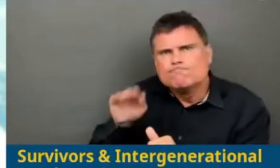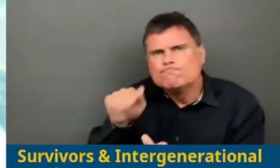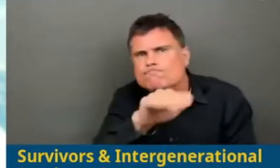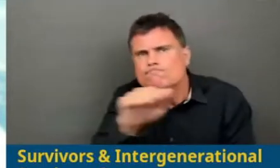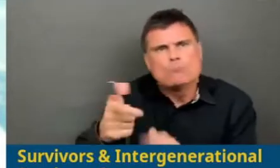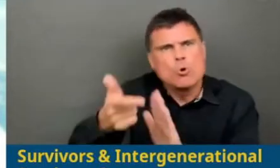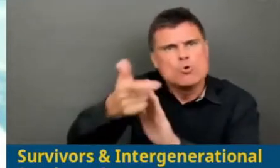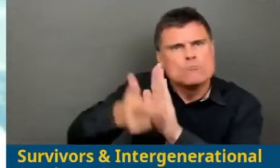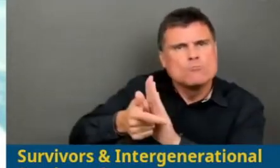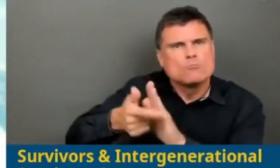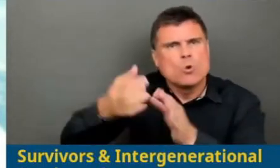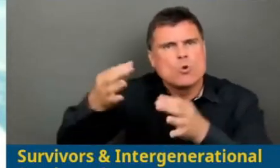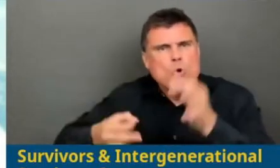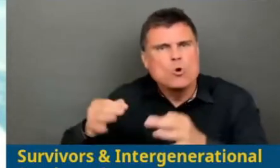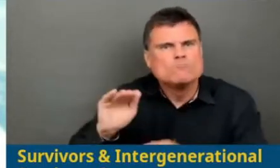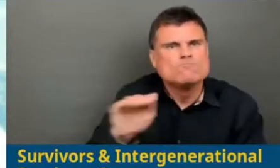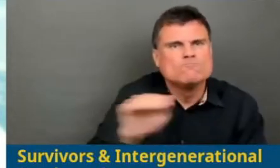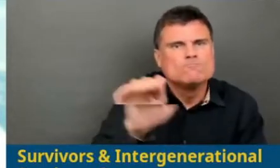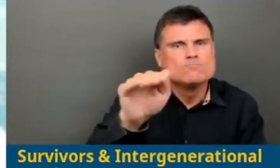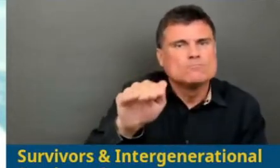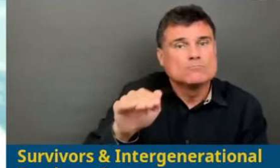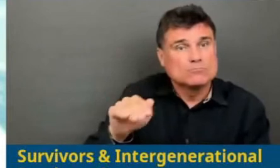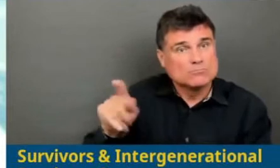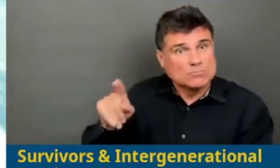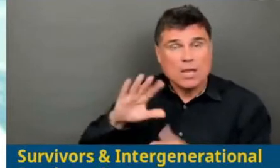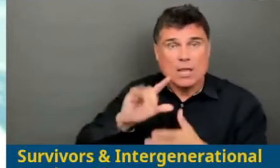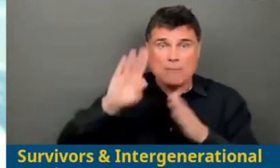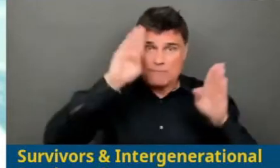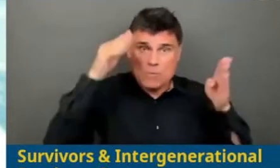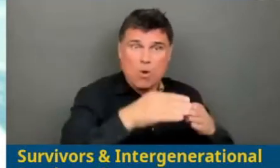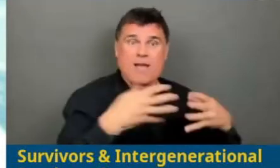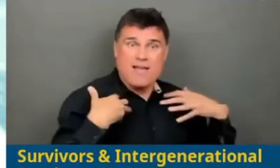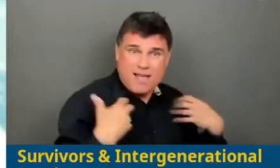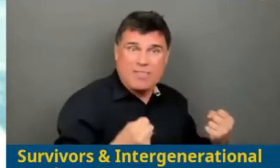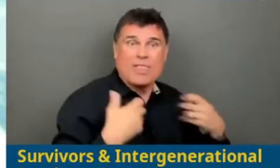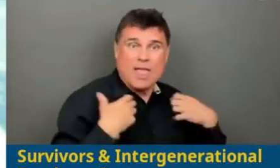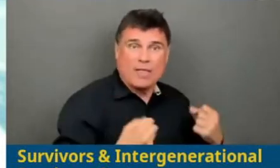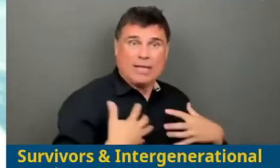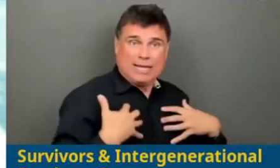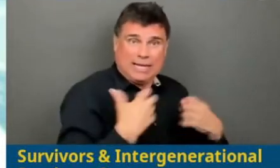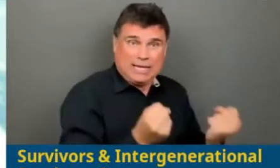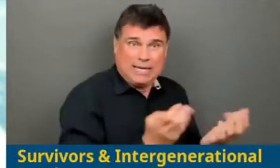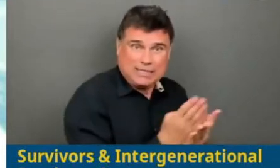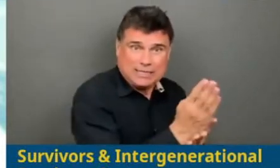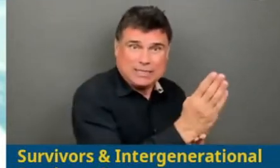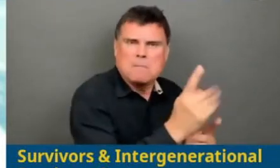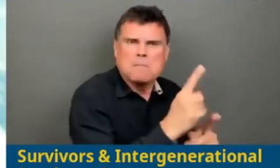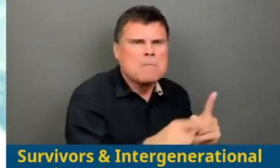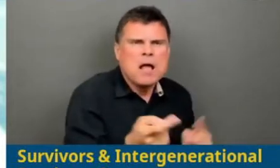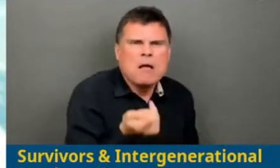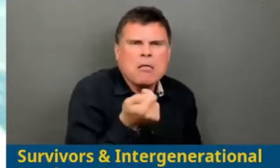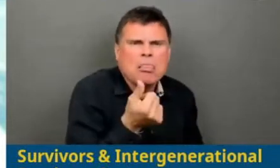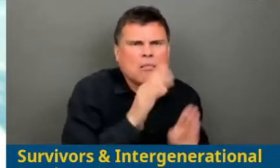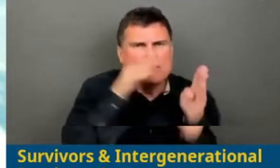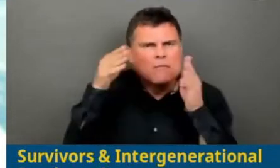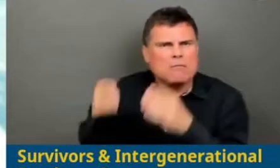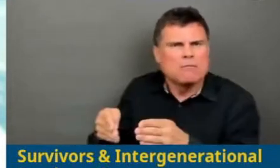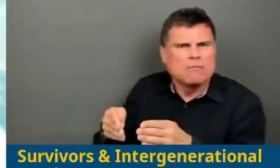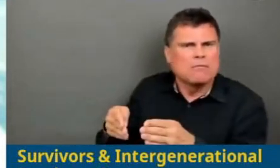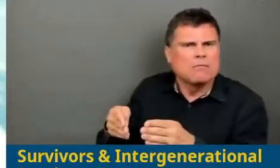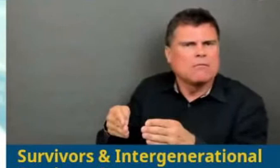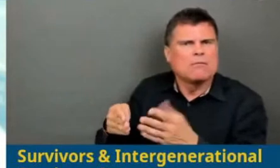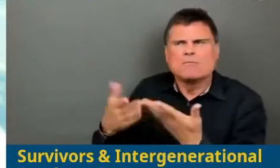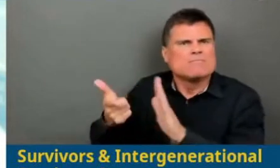been specifically to focus on healing, and not much focus has been given on justice. And I'm wondering what you